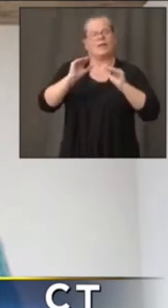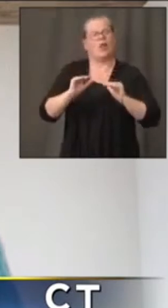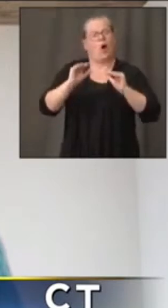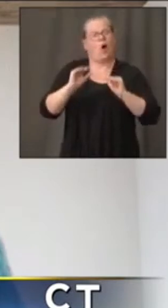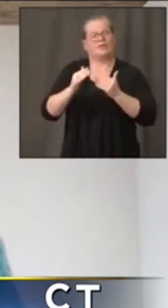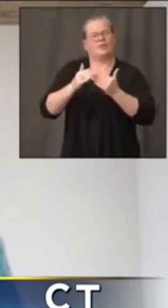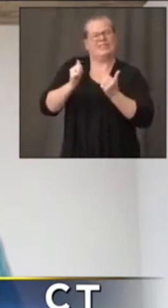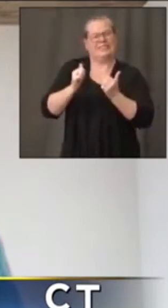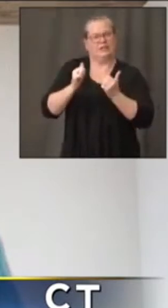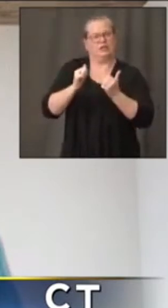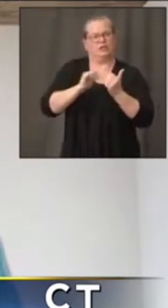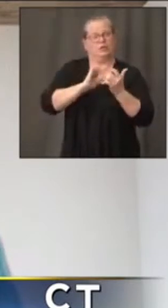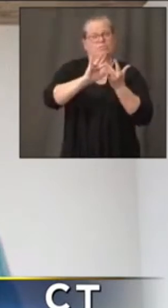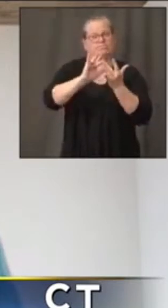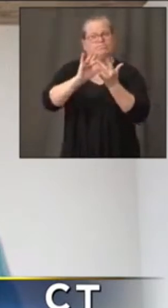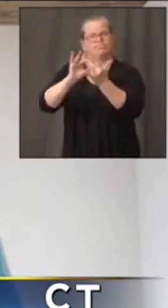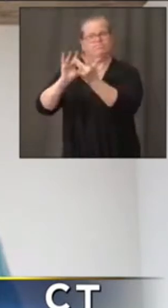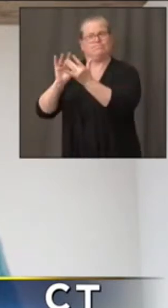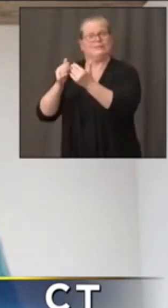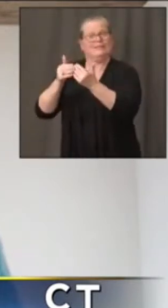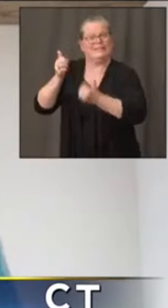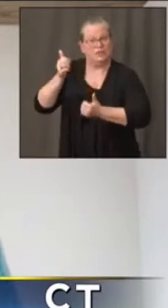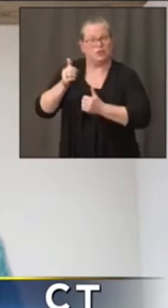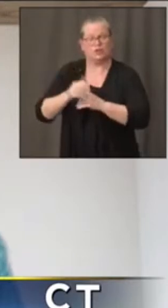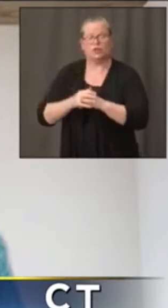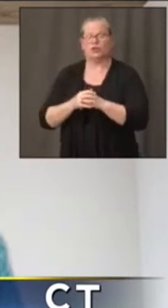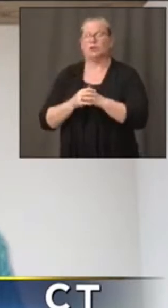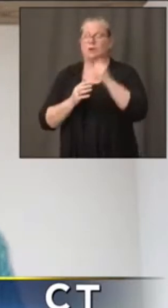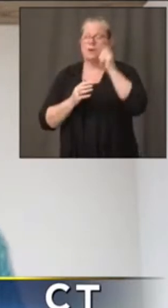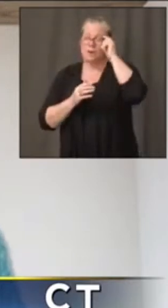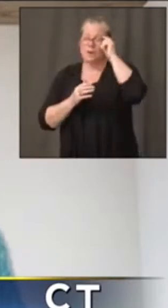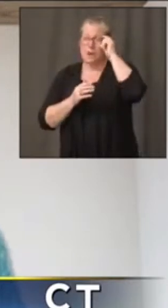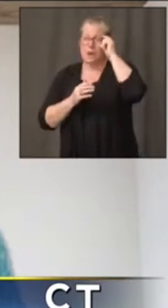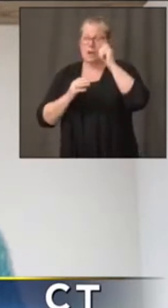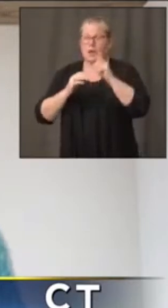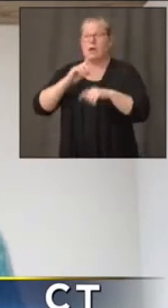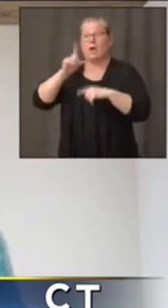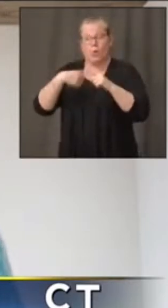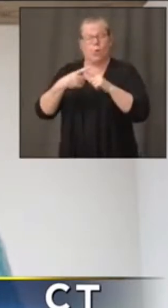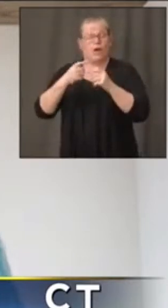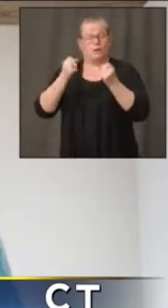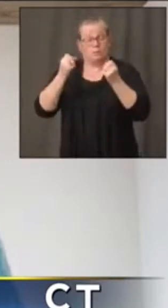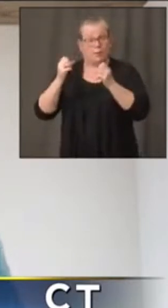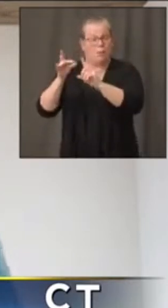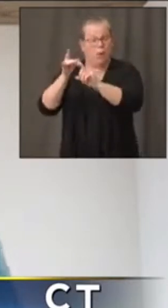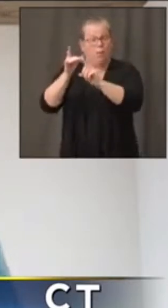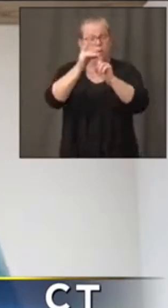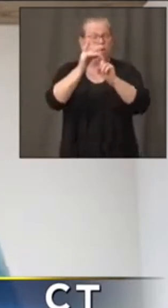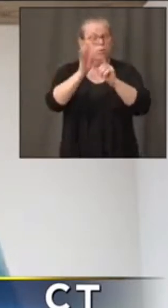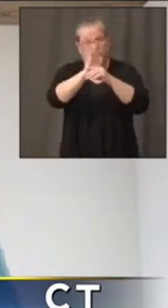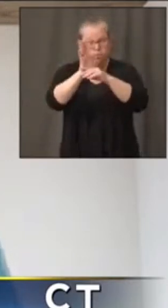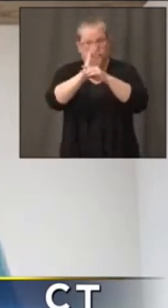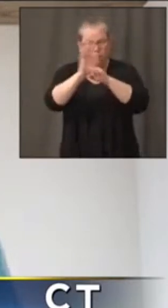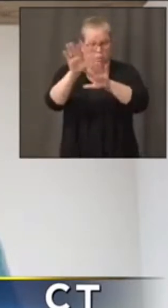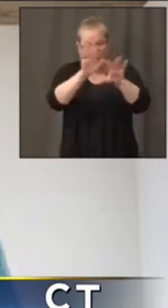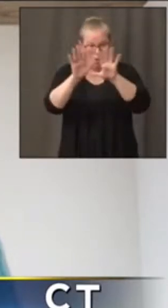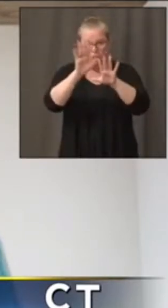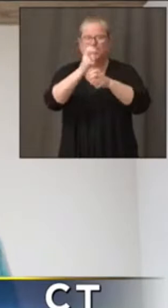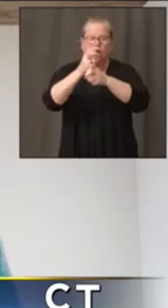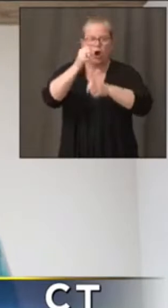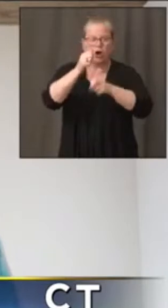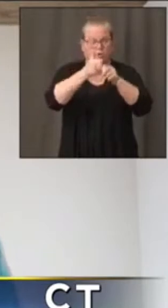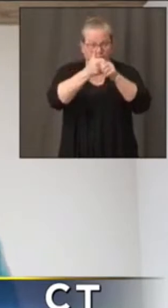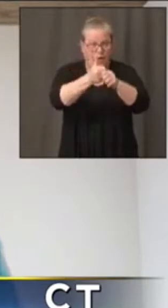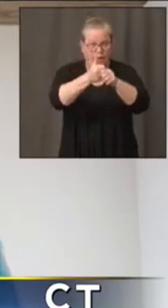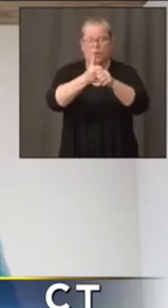of piece numbers that are being seen in Texas absorber but right now this is the perfect time and our local